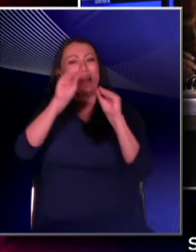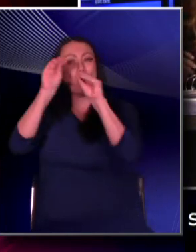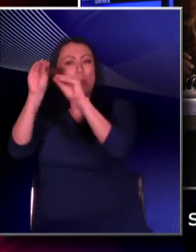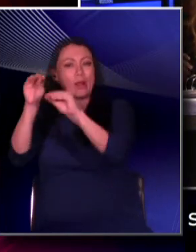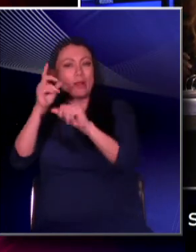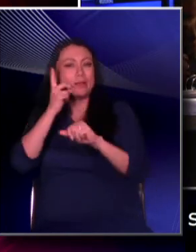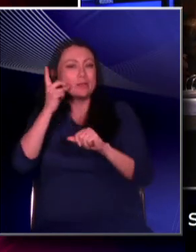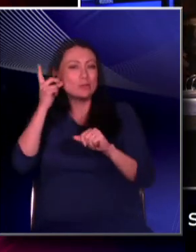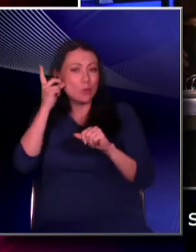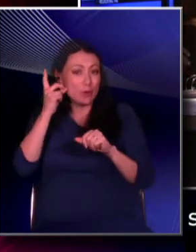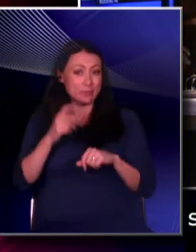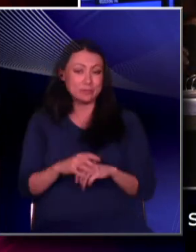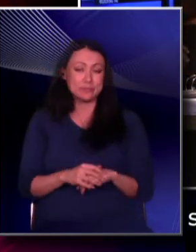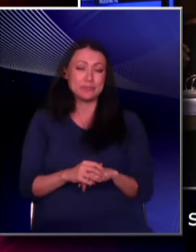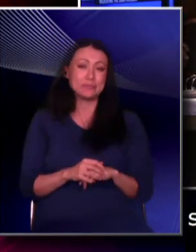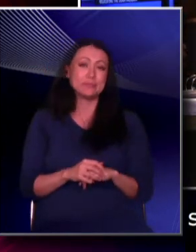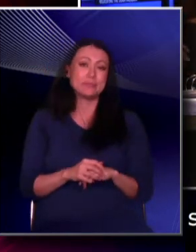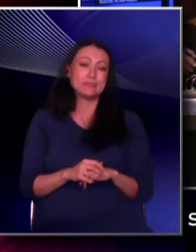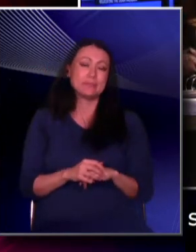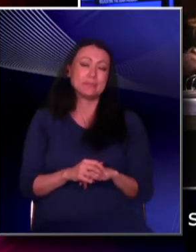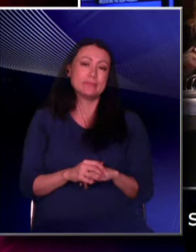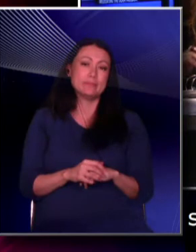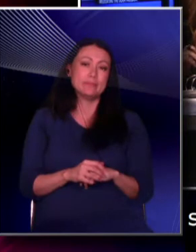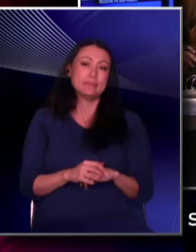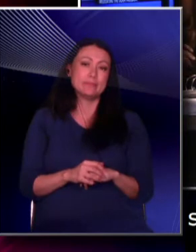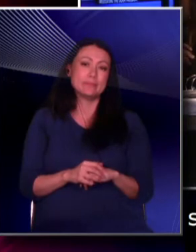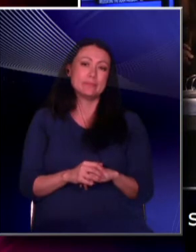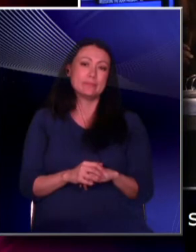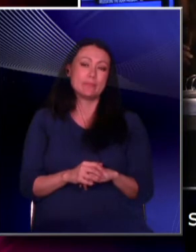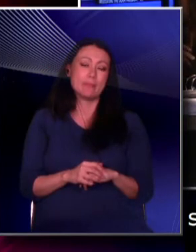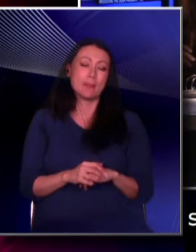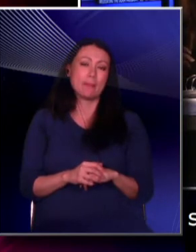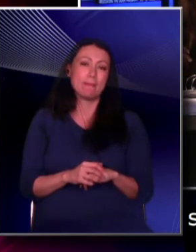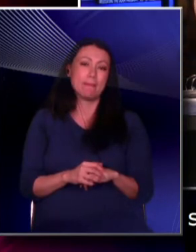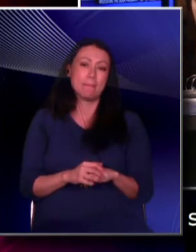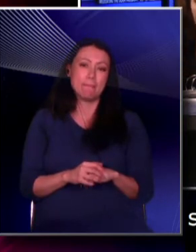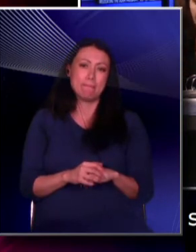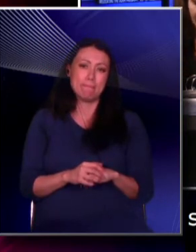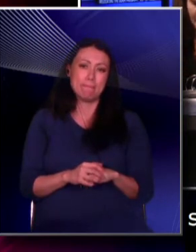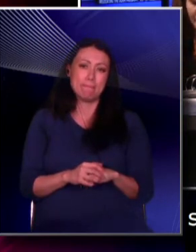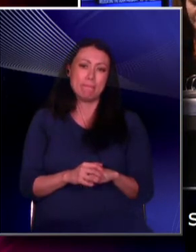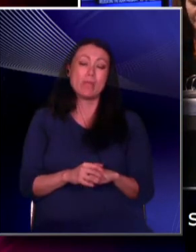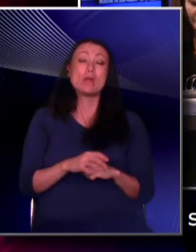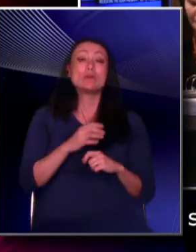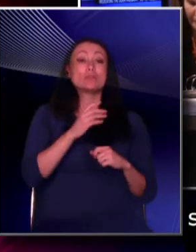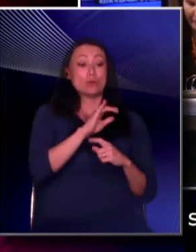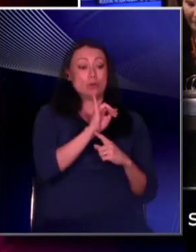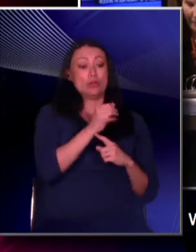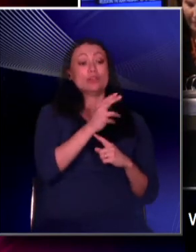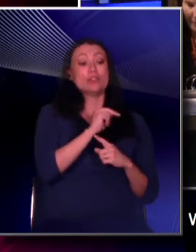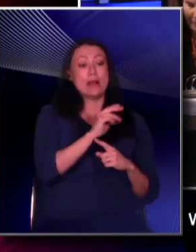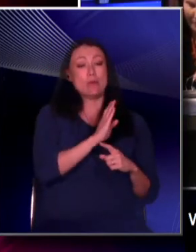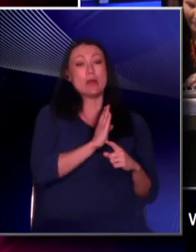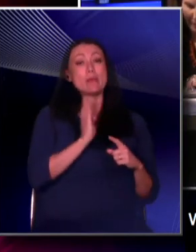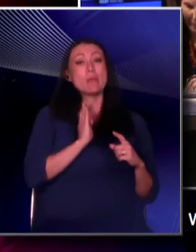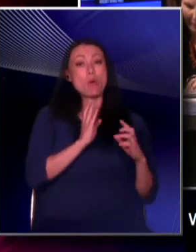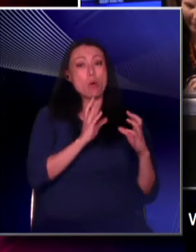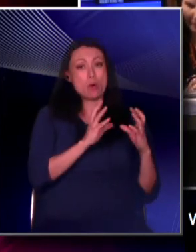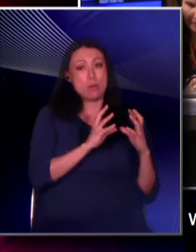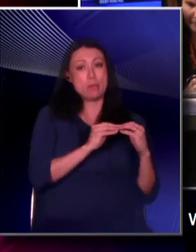dorm program. So, to follow up with the January board meeting,